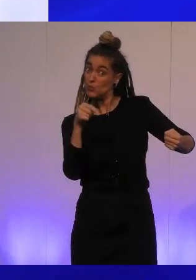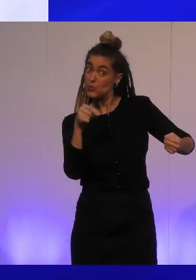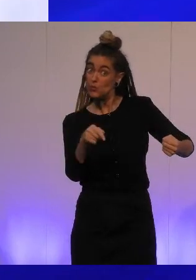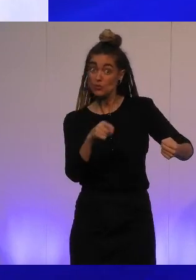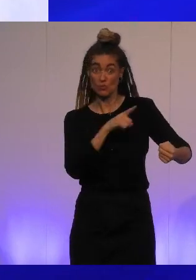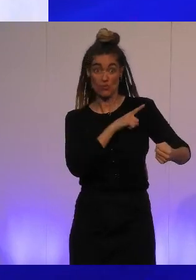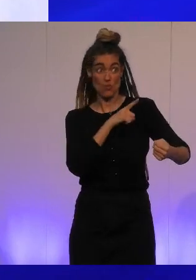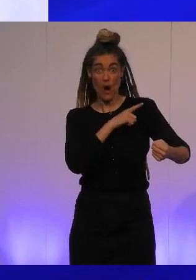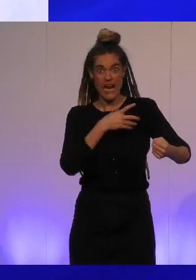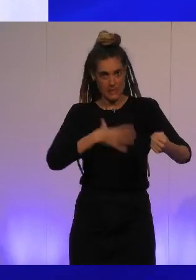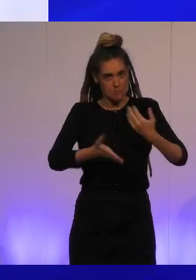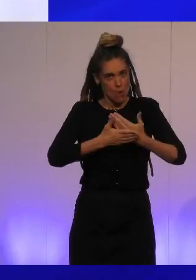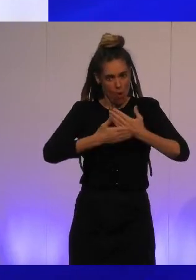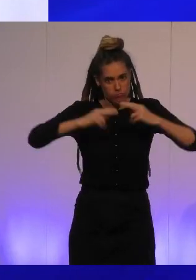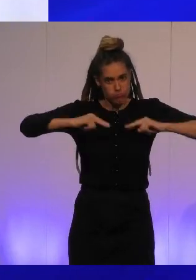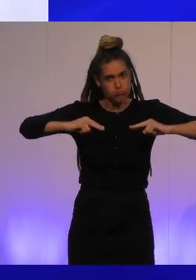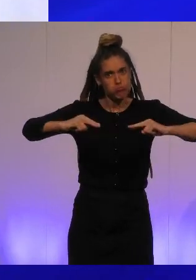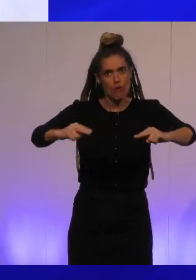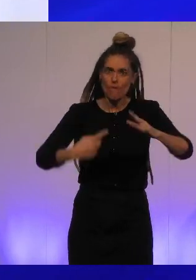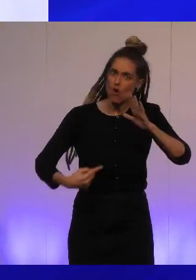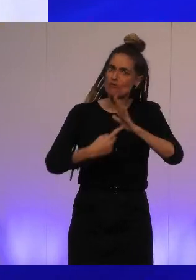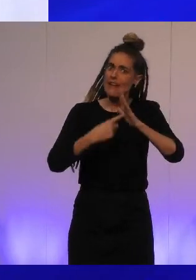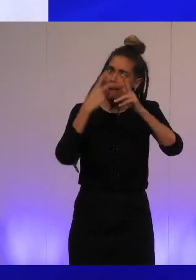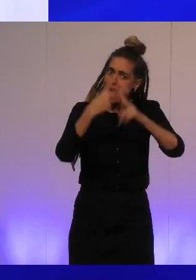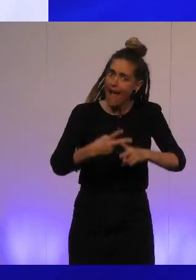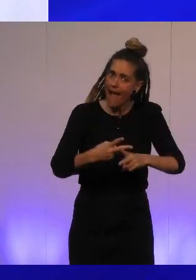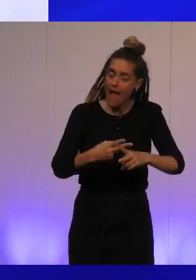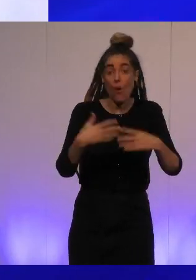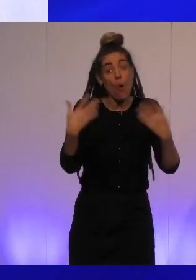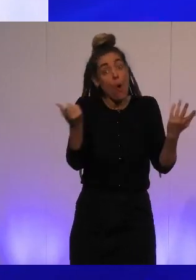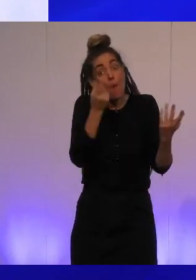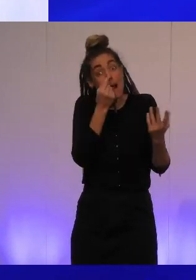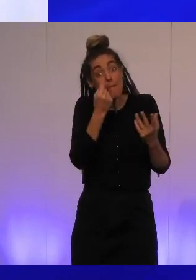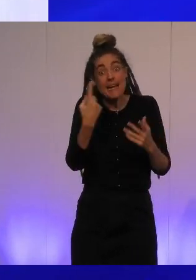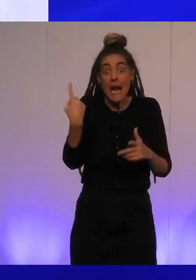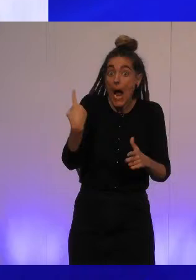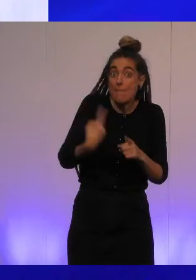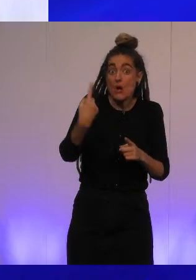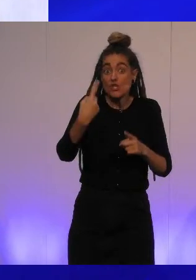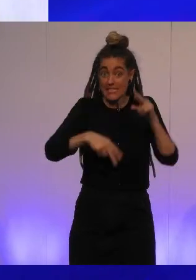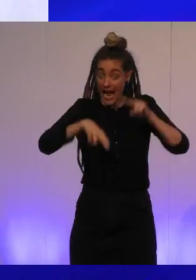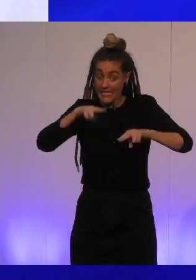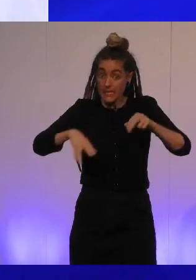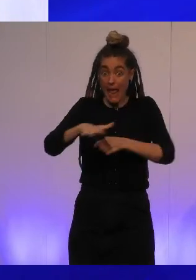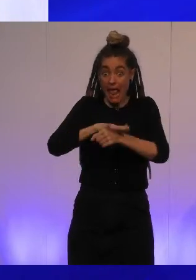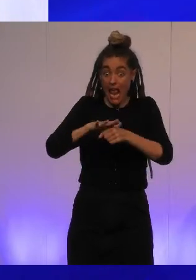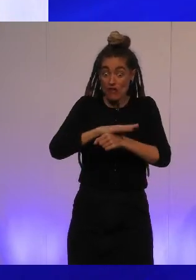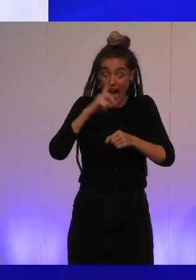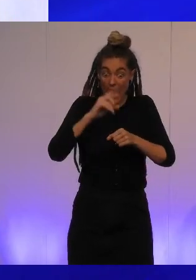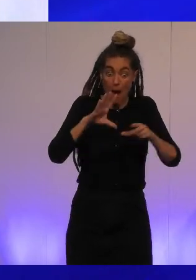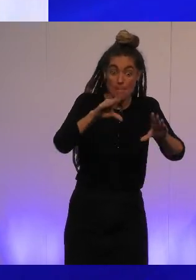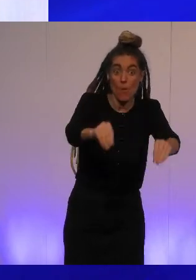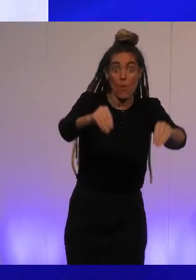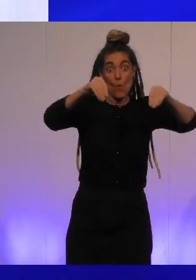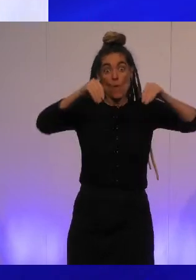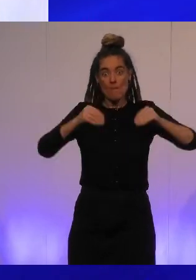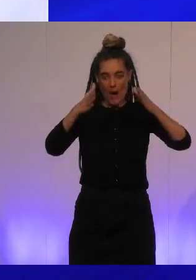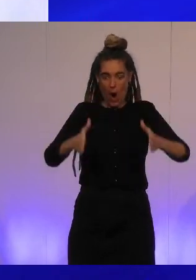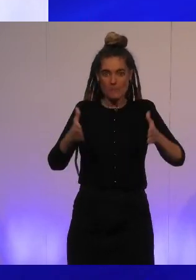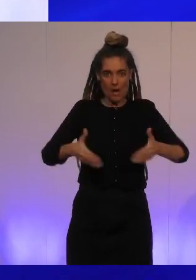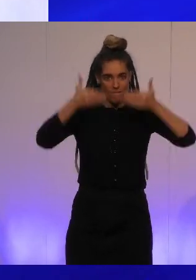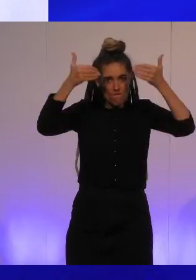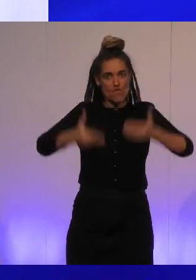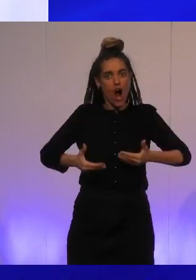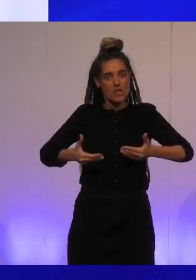modern critical care unit? Or can we bring all of our emergency and assessment areas to the front of the hospital? So